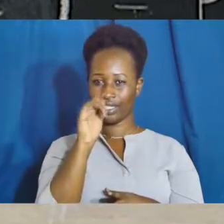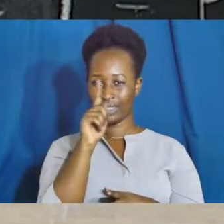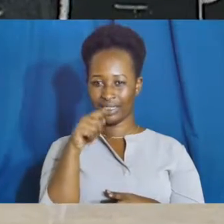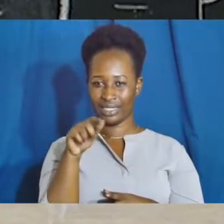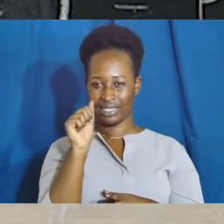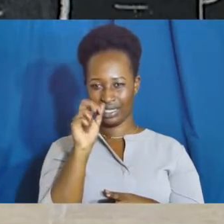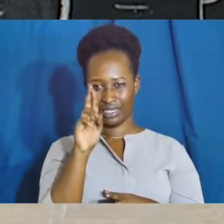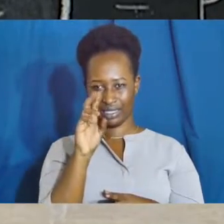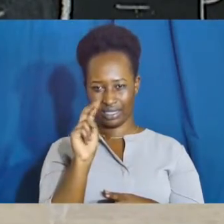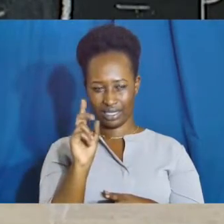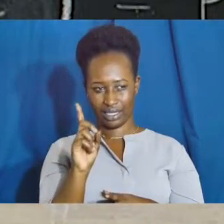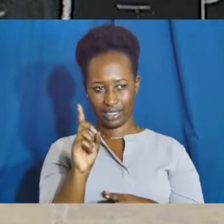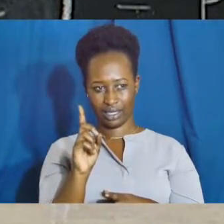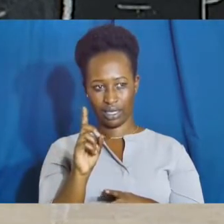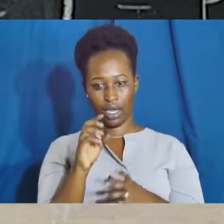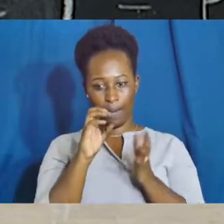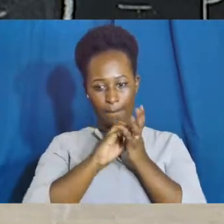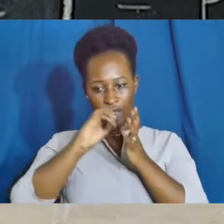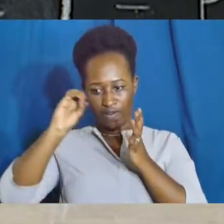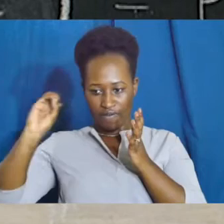is removed from the food web?